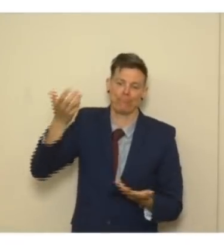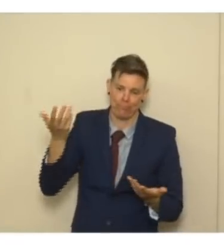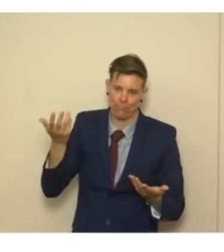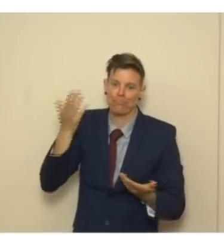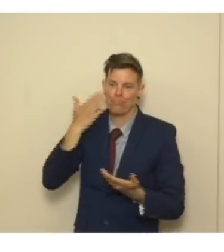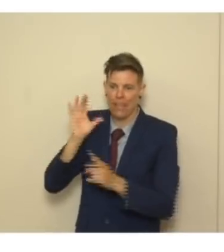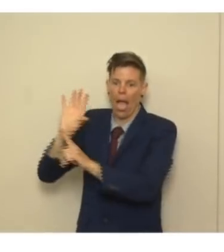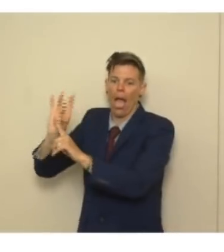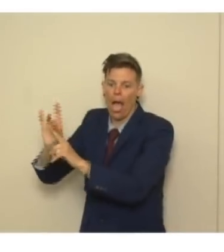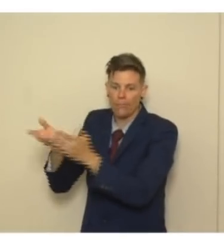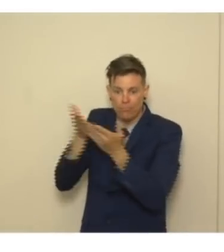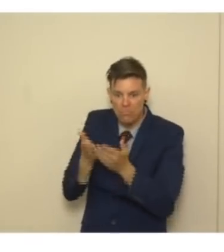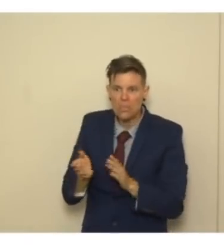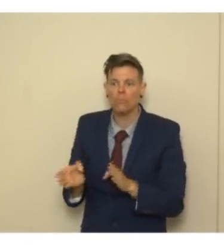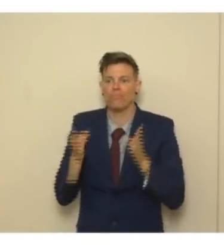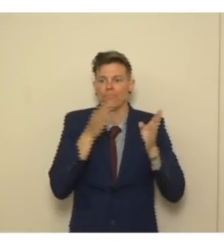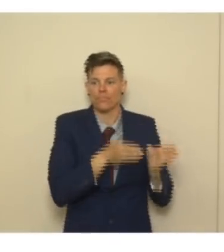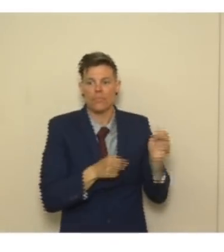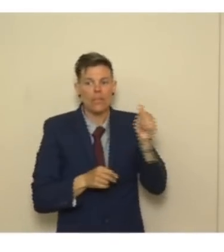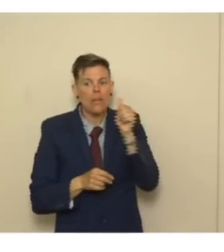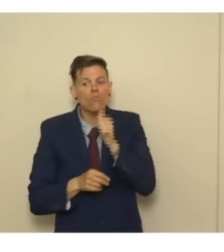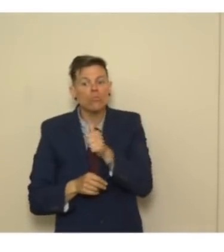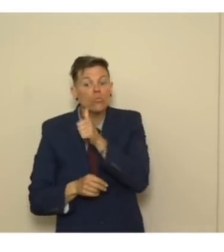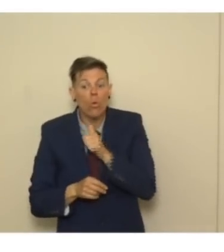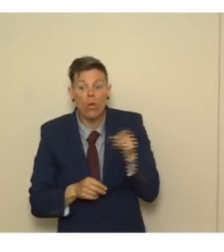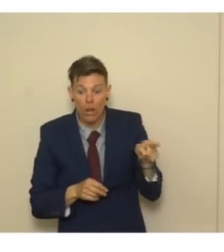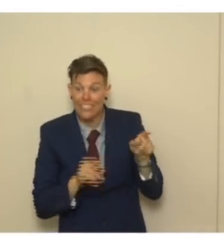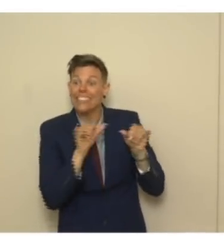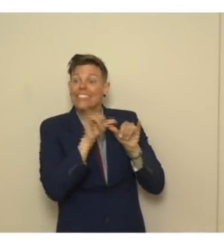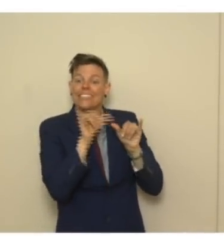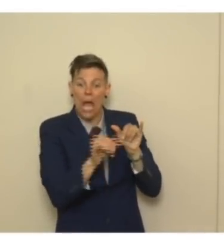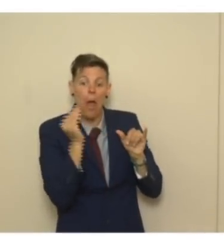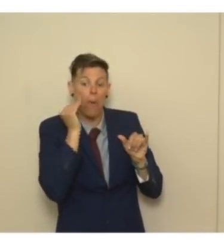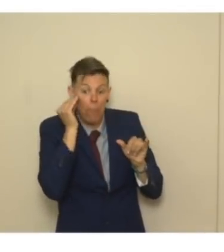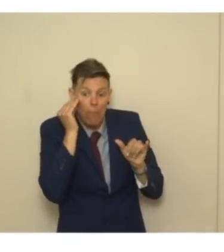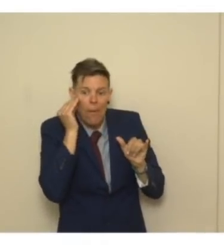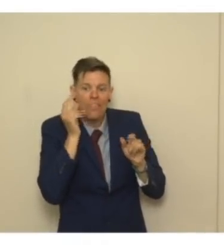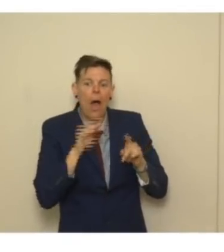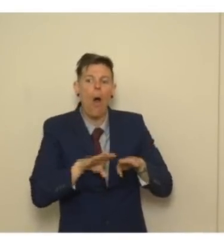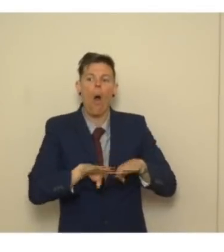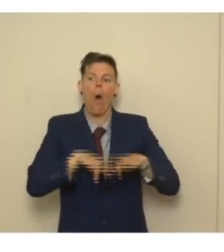later on May 15th. They were running